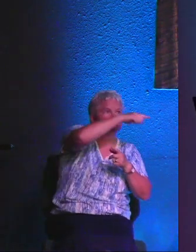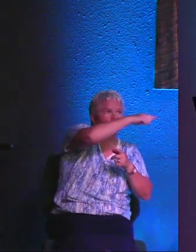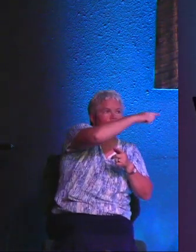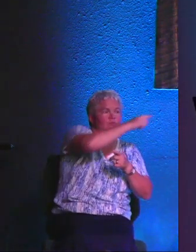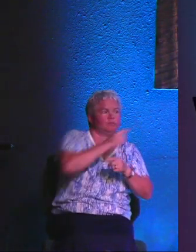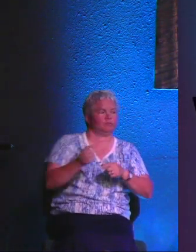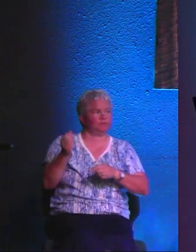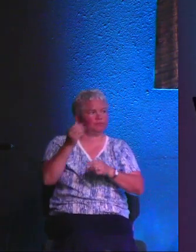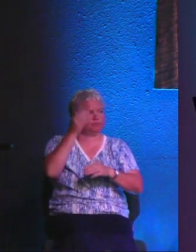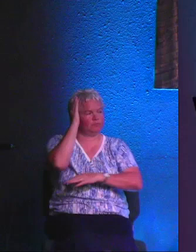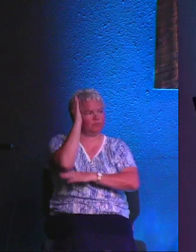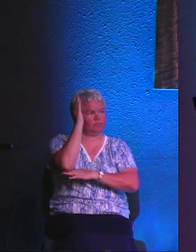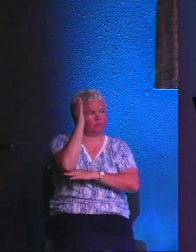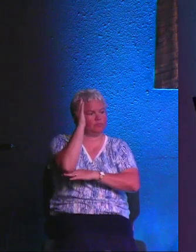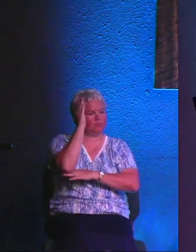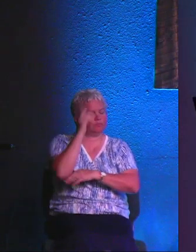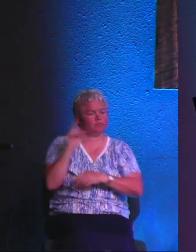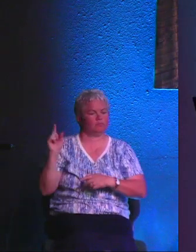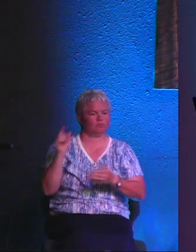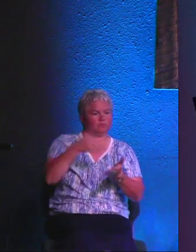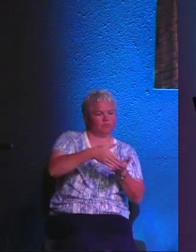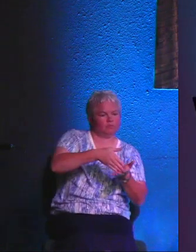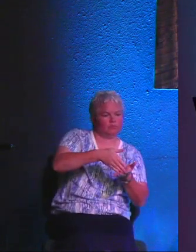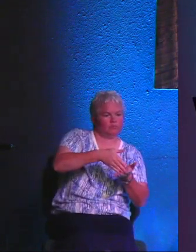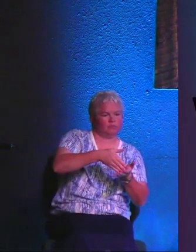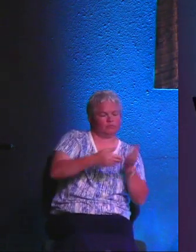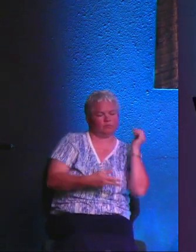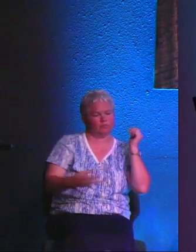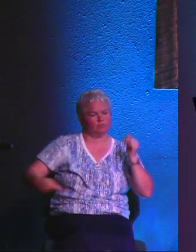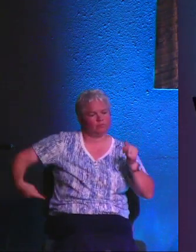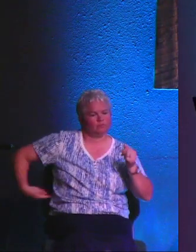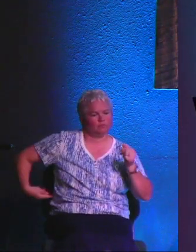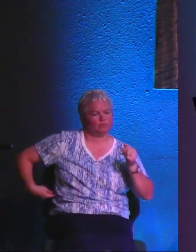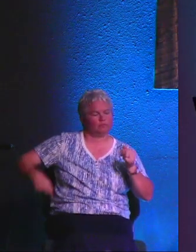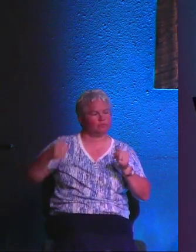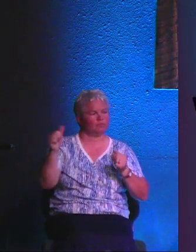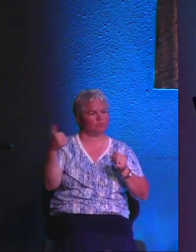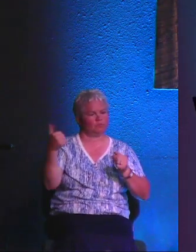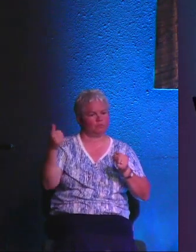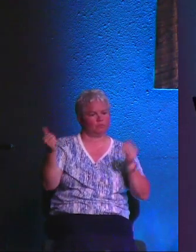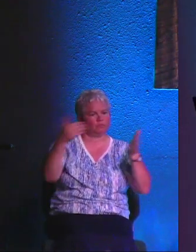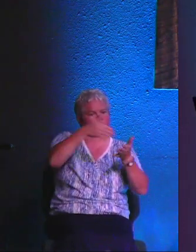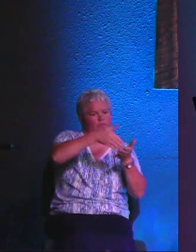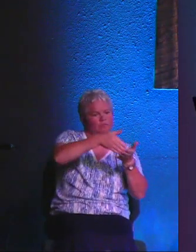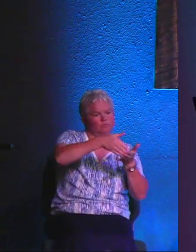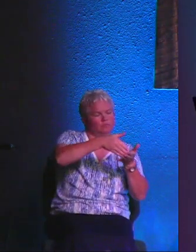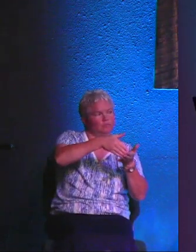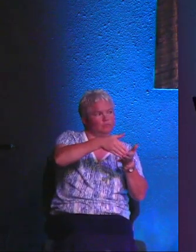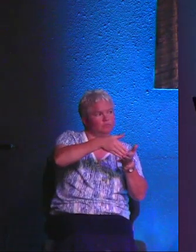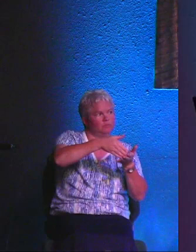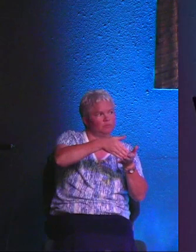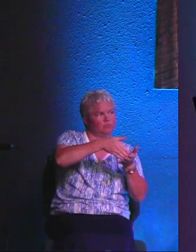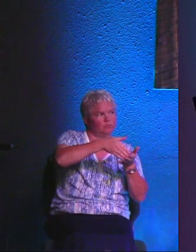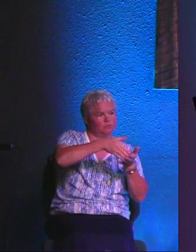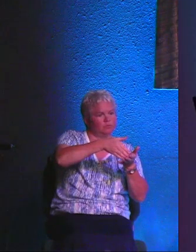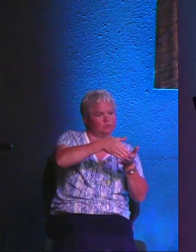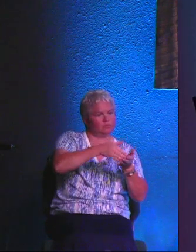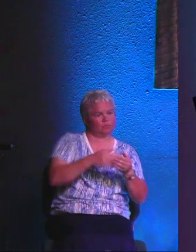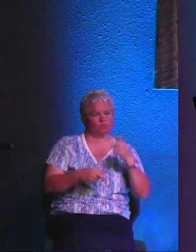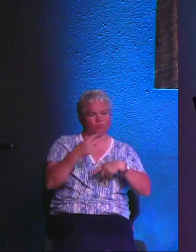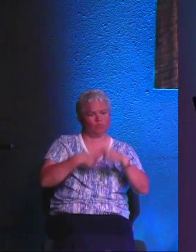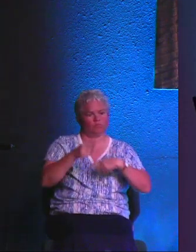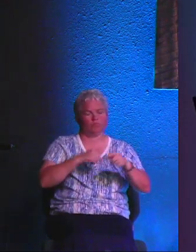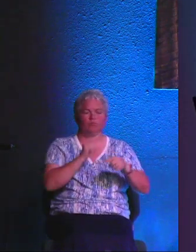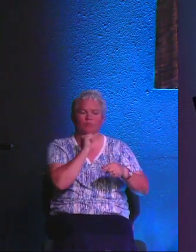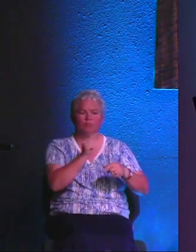midday. Though 1,000 fall at your side, though 10,000 all around you, these evils will not come near your